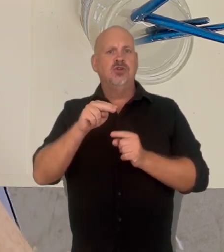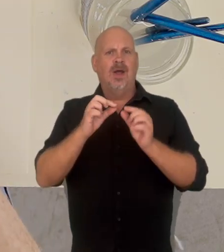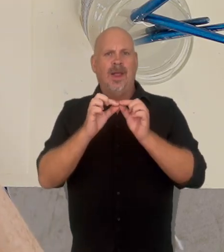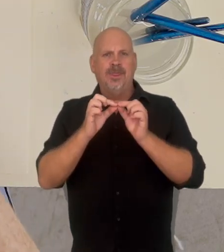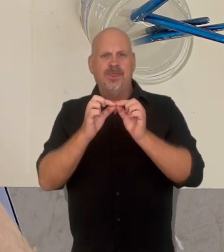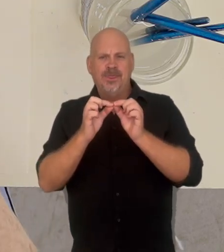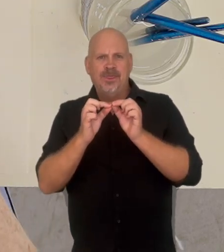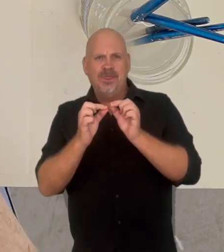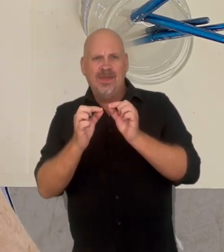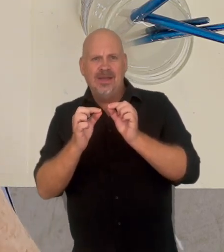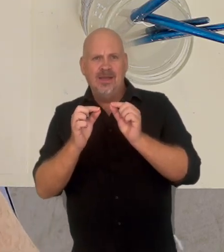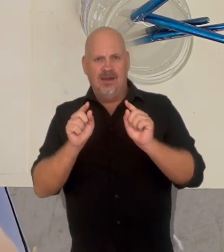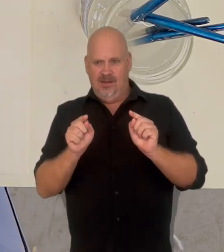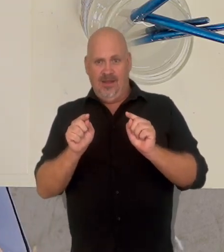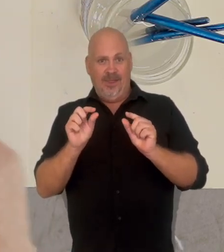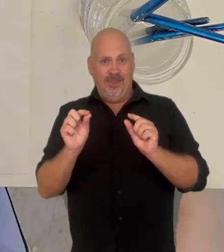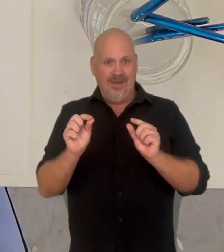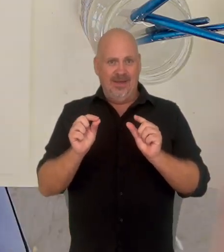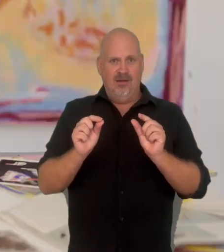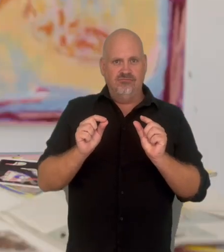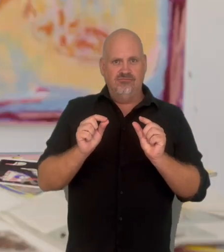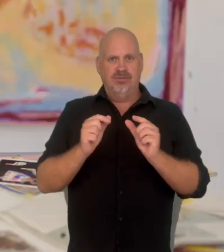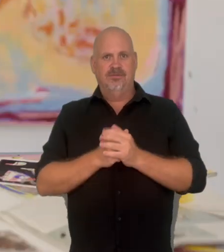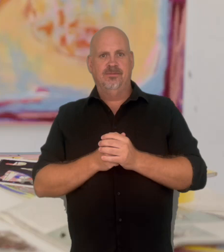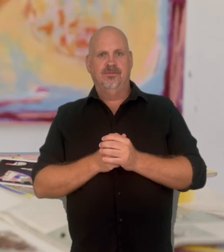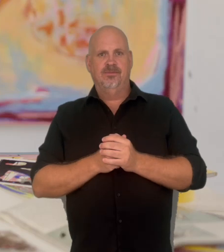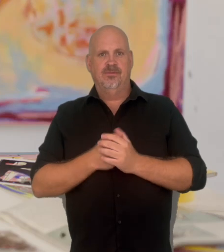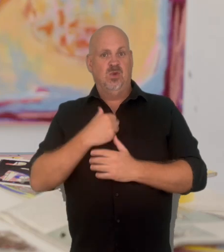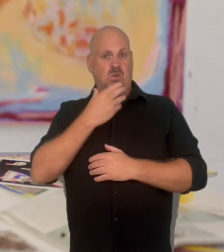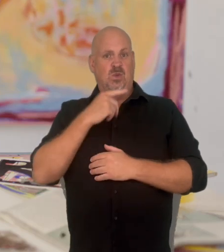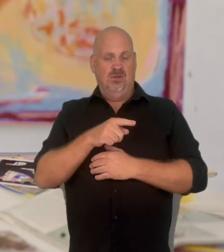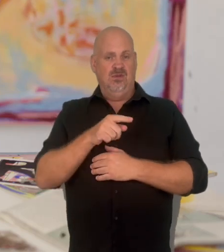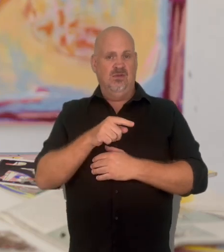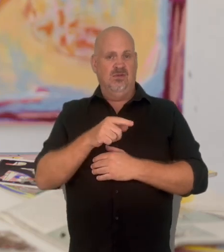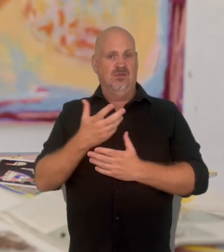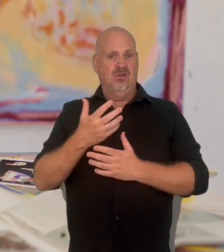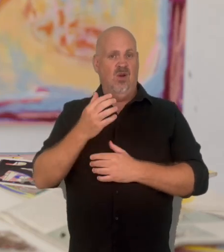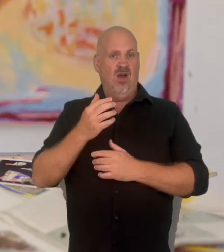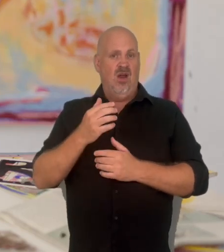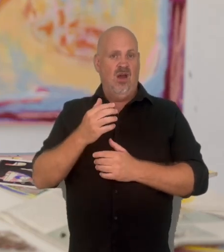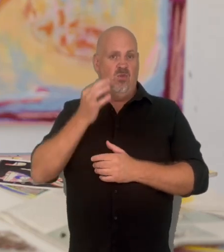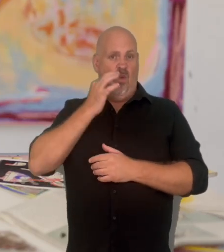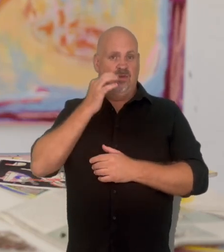thinner nibs like this. So I'm going to use those like markers in water, basically.